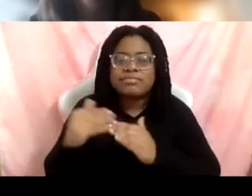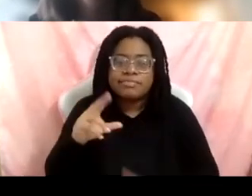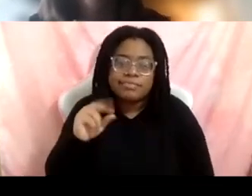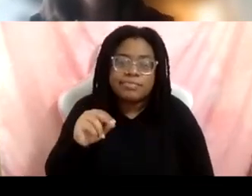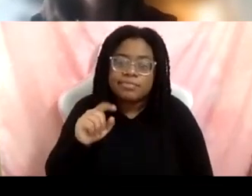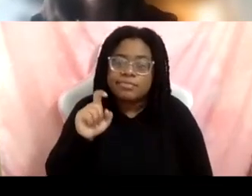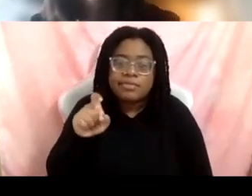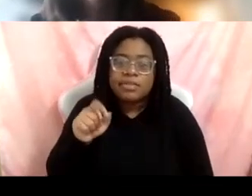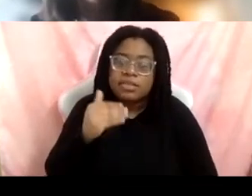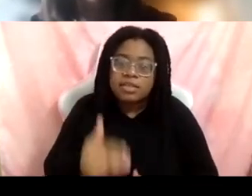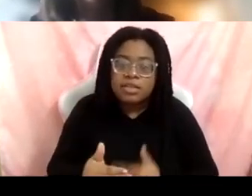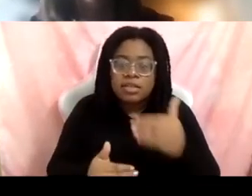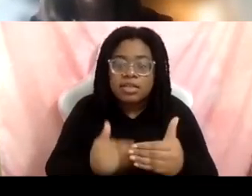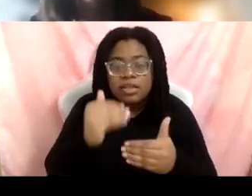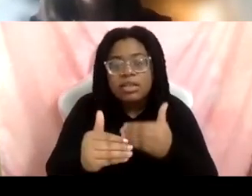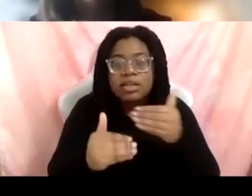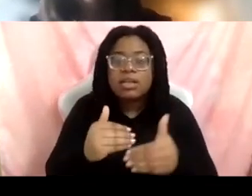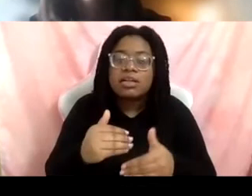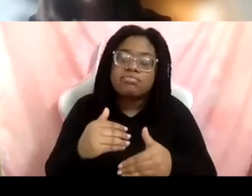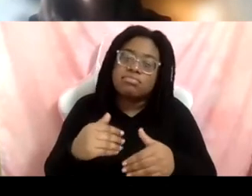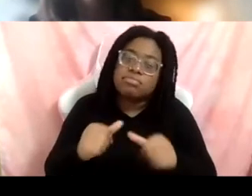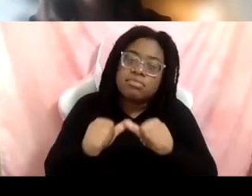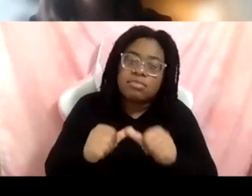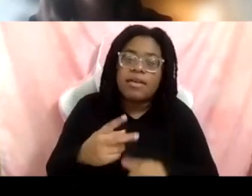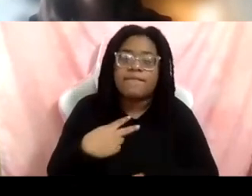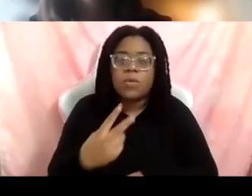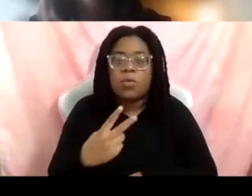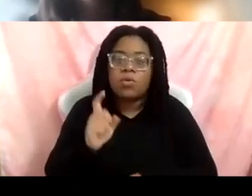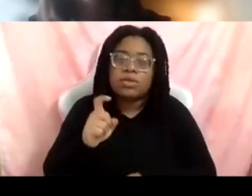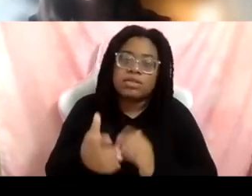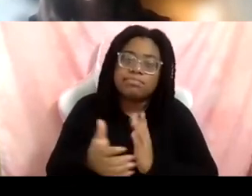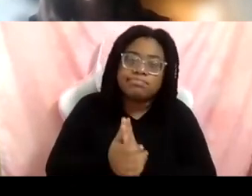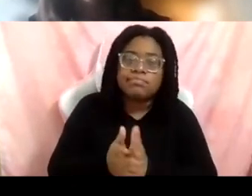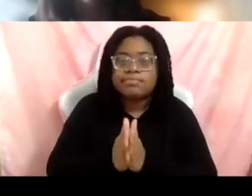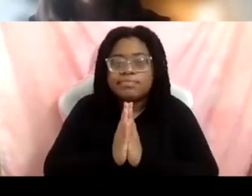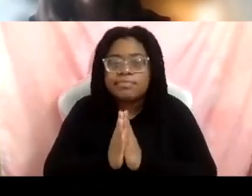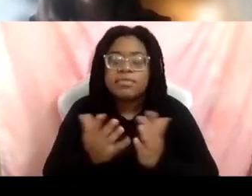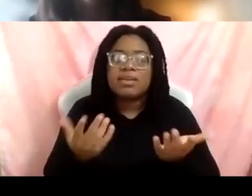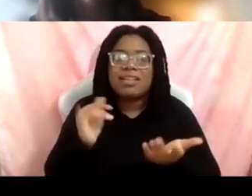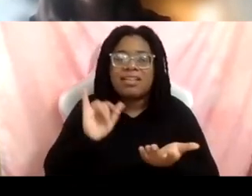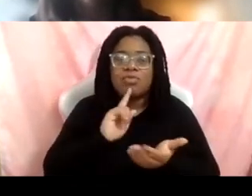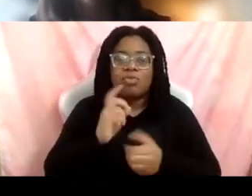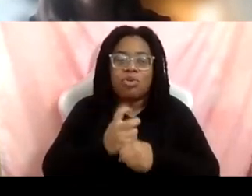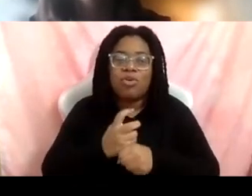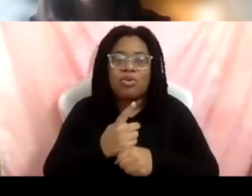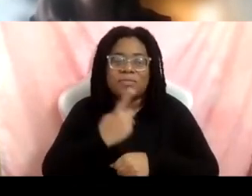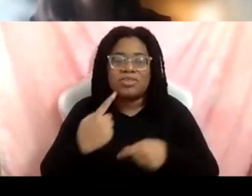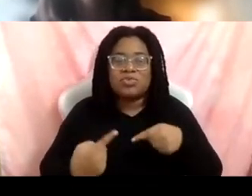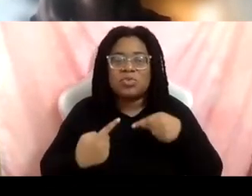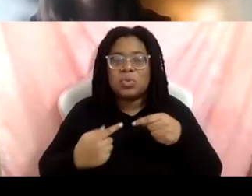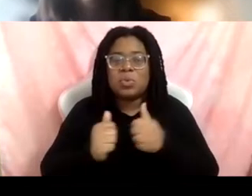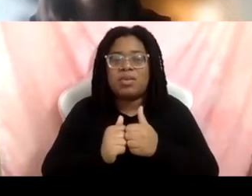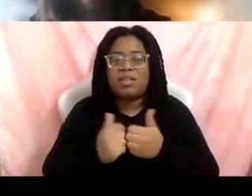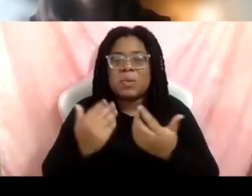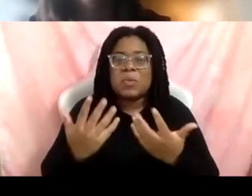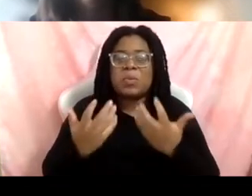to overcome and I constantly have to be vocal about. And that's really hard because you struggle as well with like